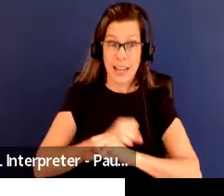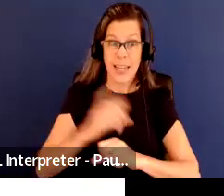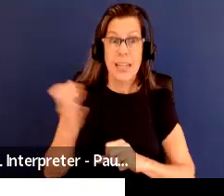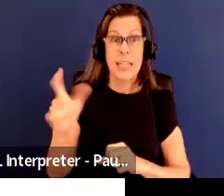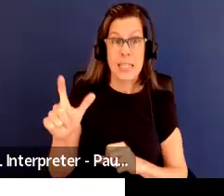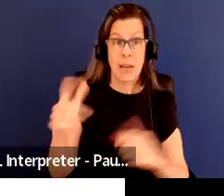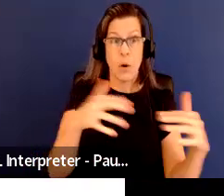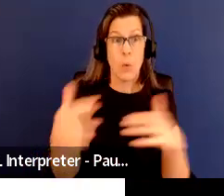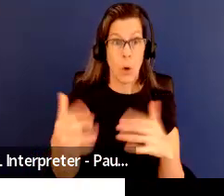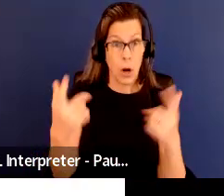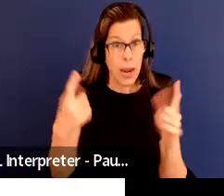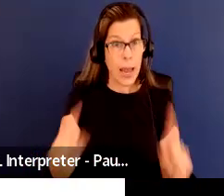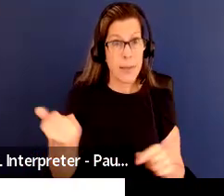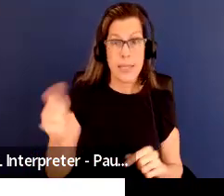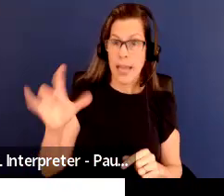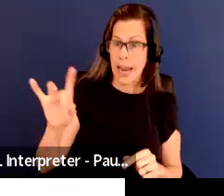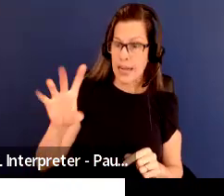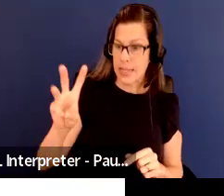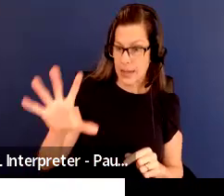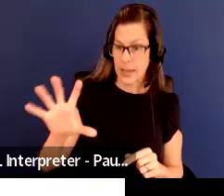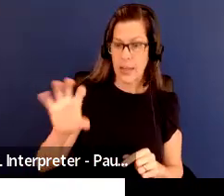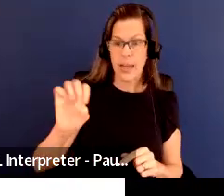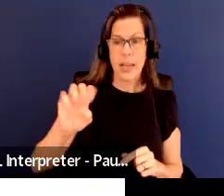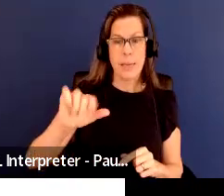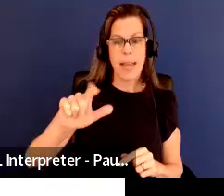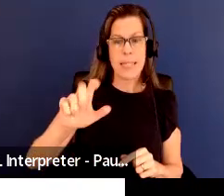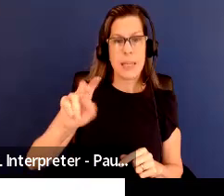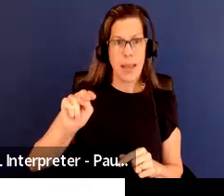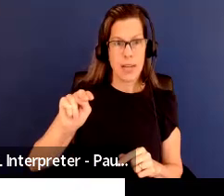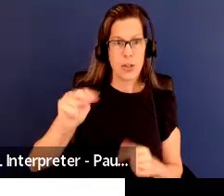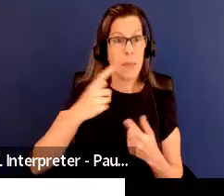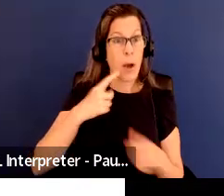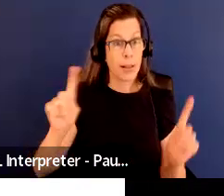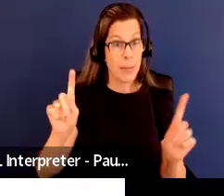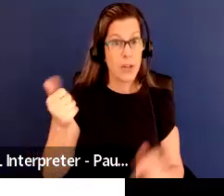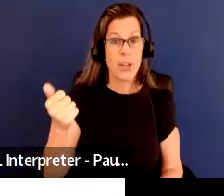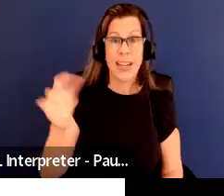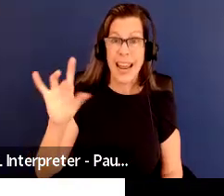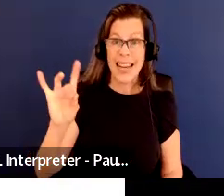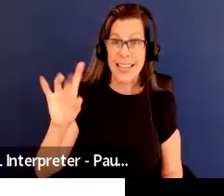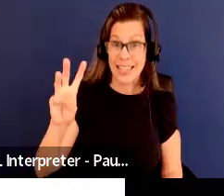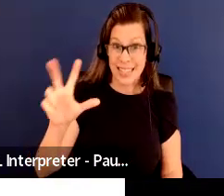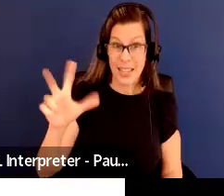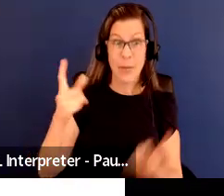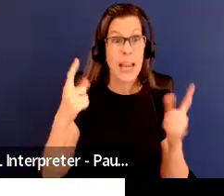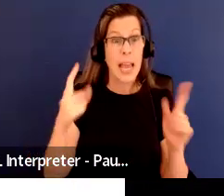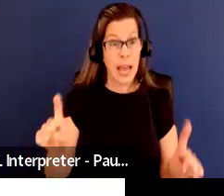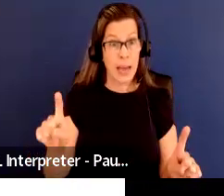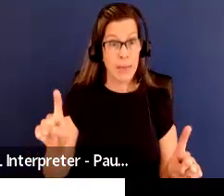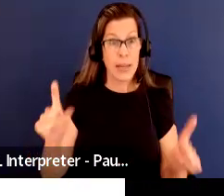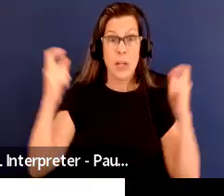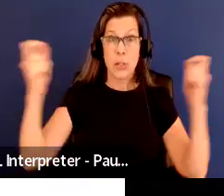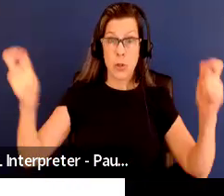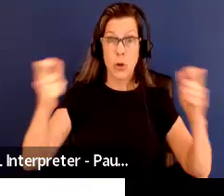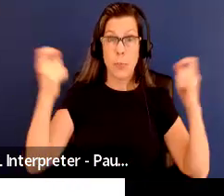in 1865, the Emancipation Proclamation in 1863, and there's Jubilees,